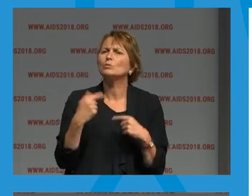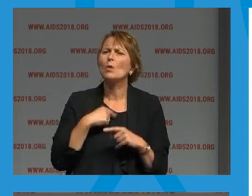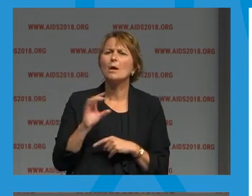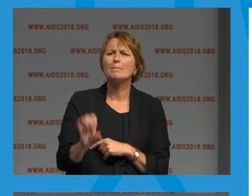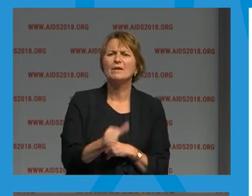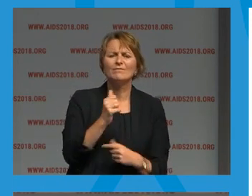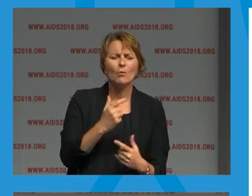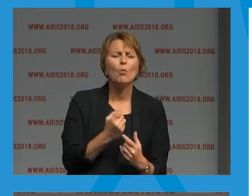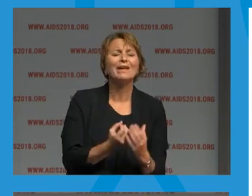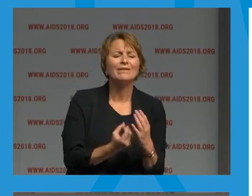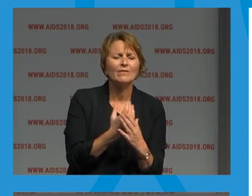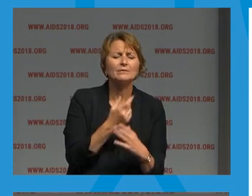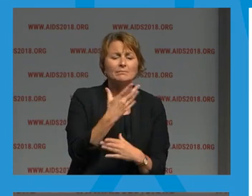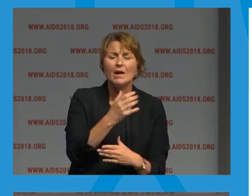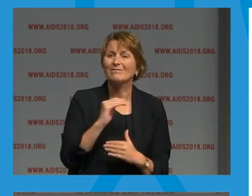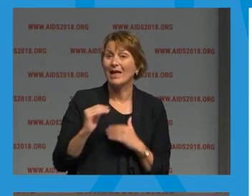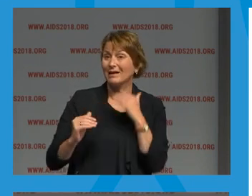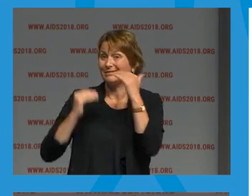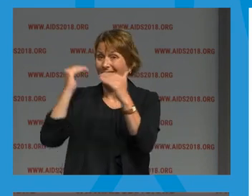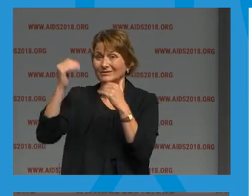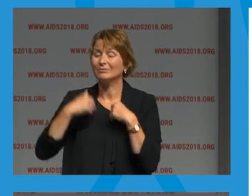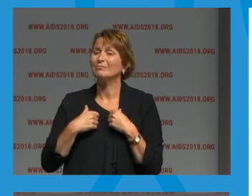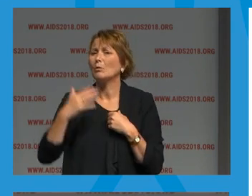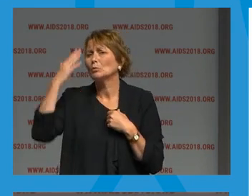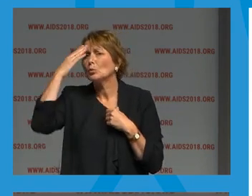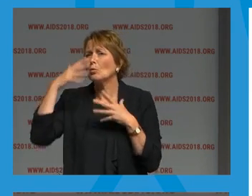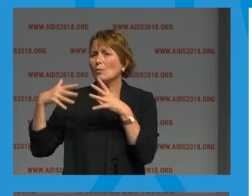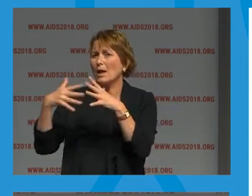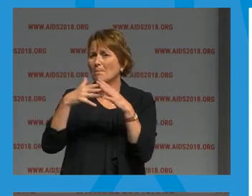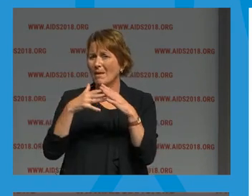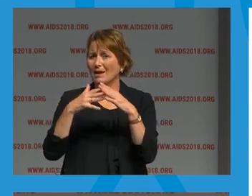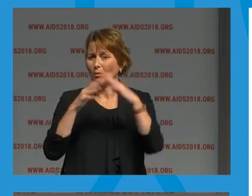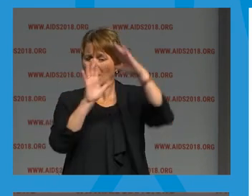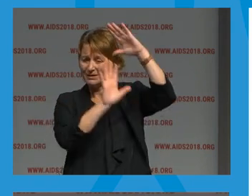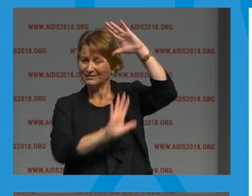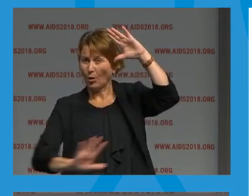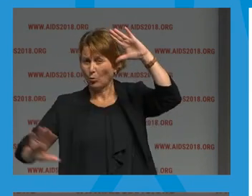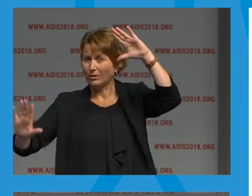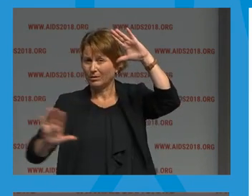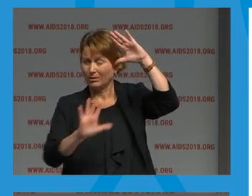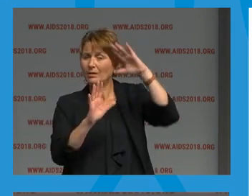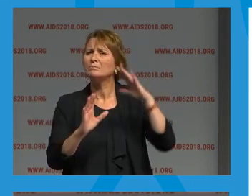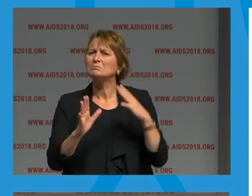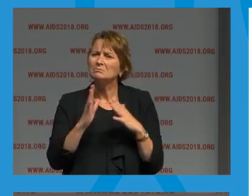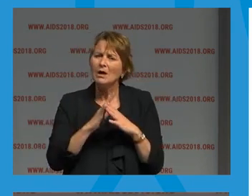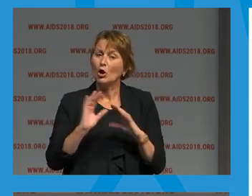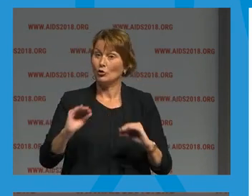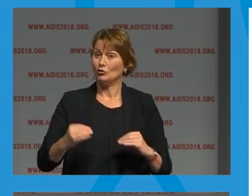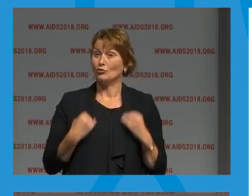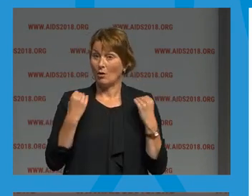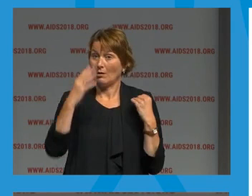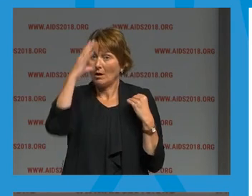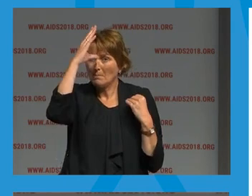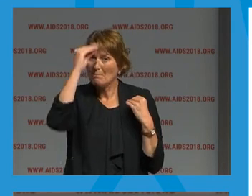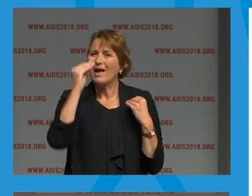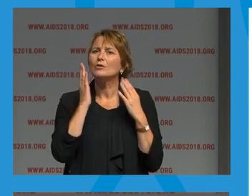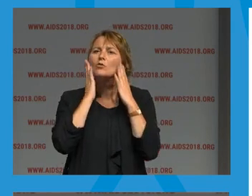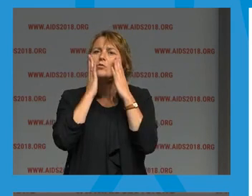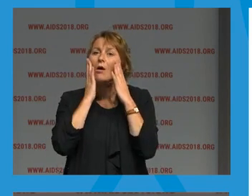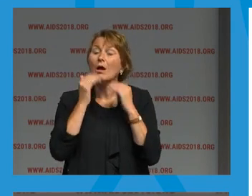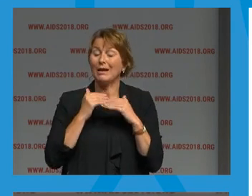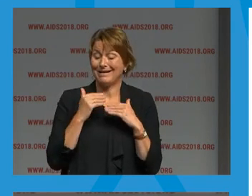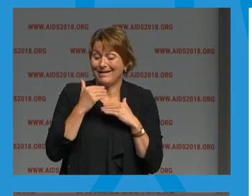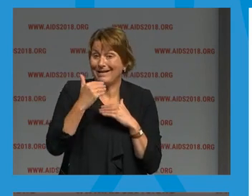under adolescents. I know in the United States across the South, we have young men of color presenting with late-stage disease